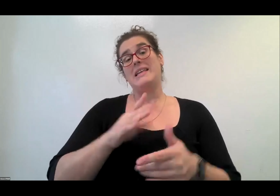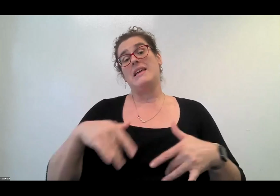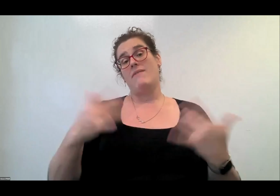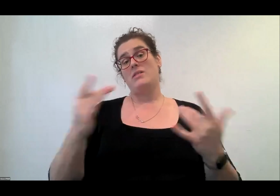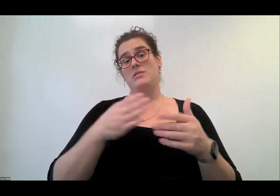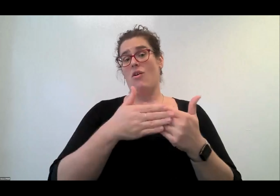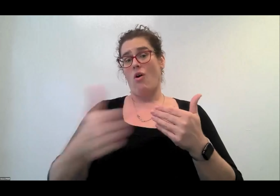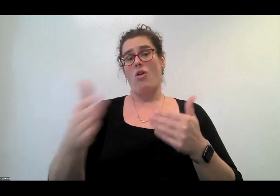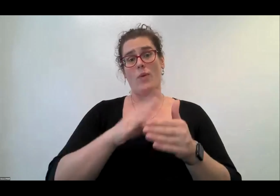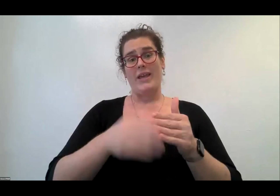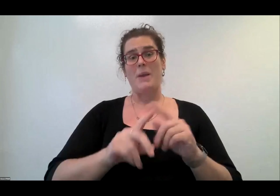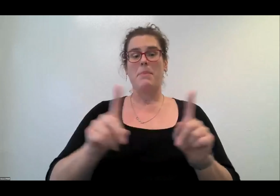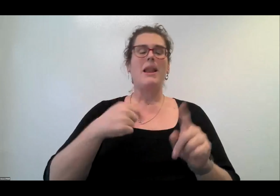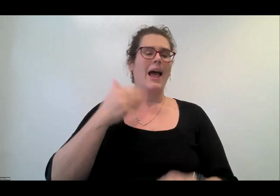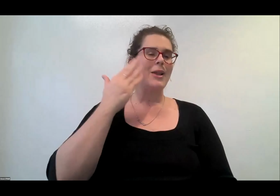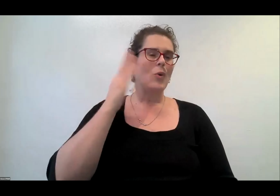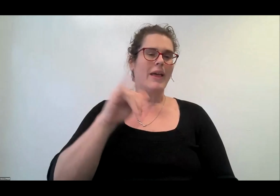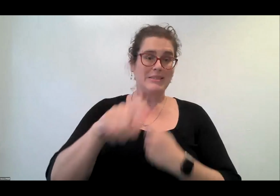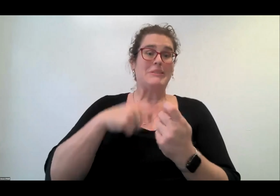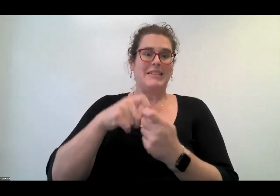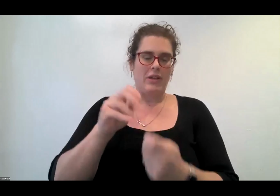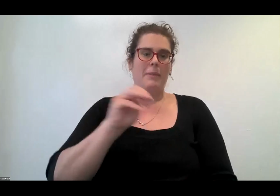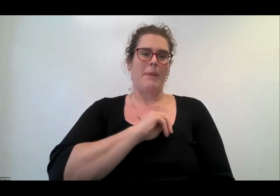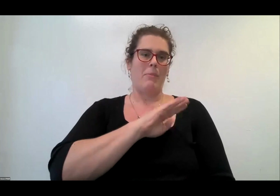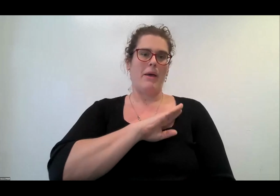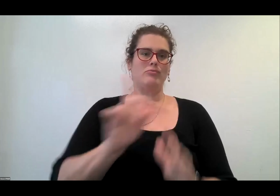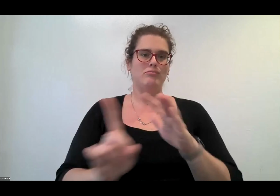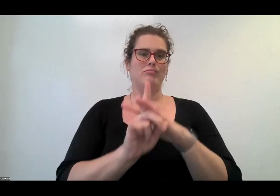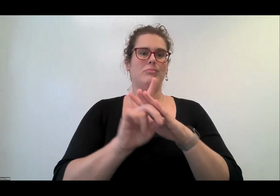there's something the mayor will be in attendance that Sunday morning.